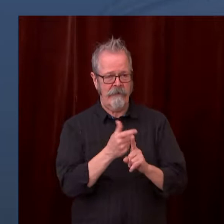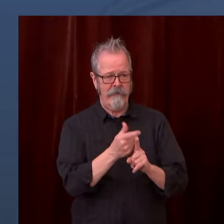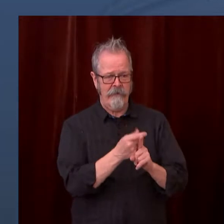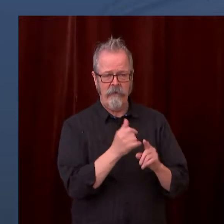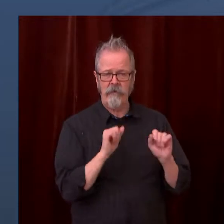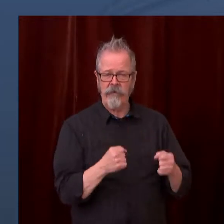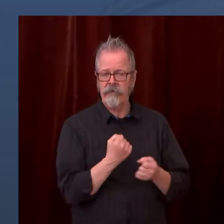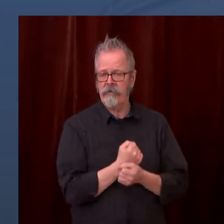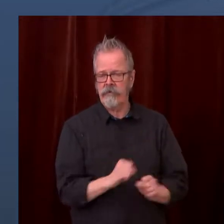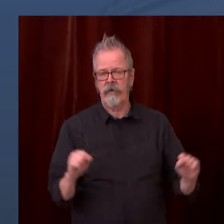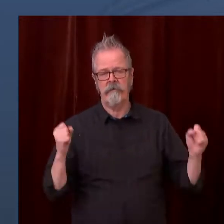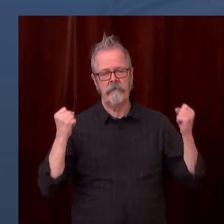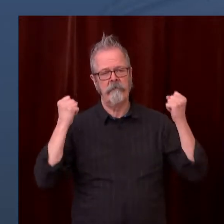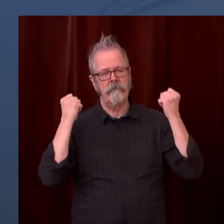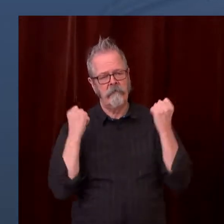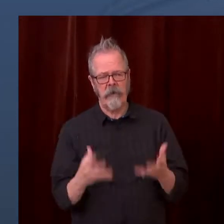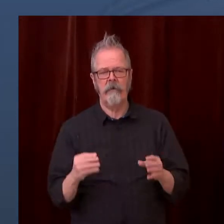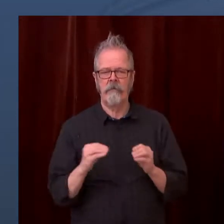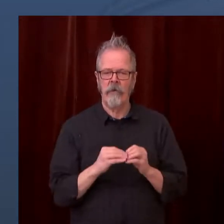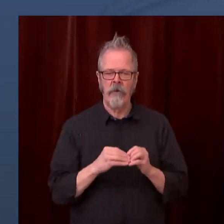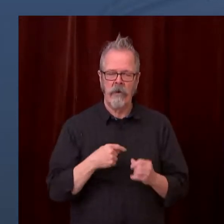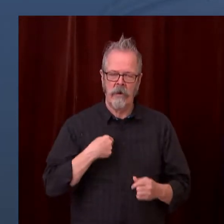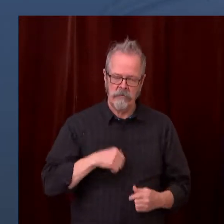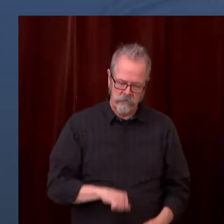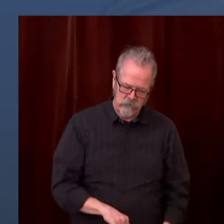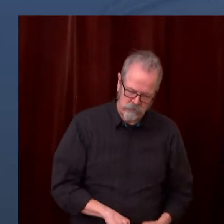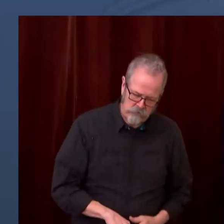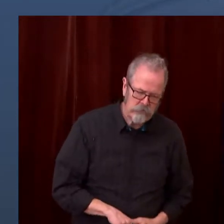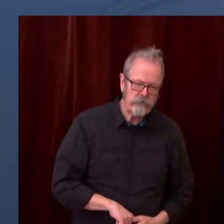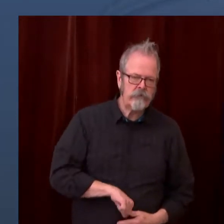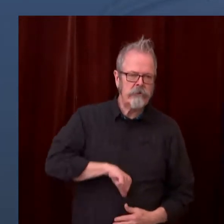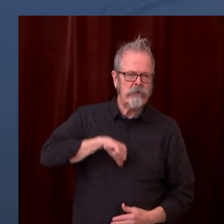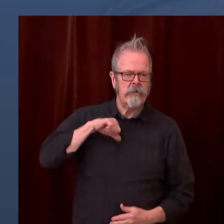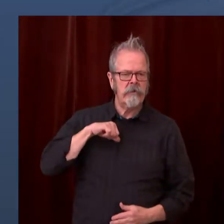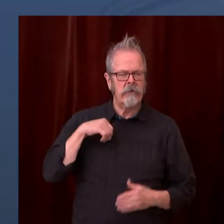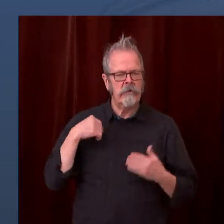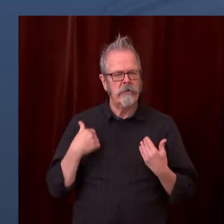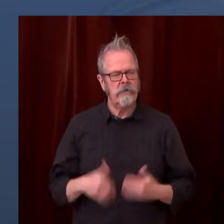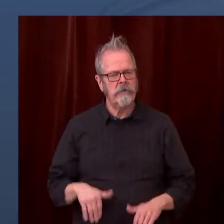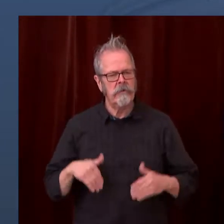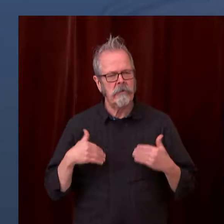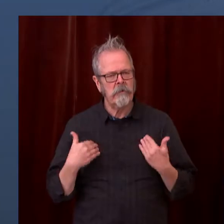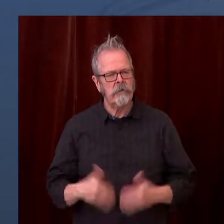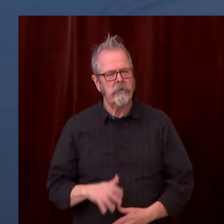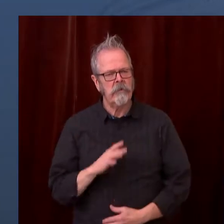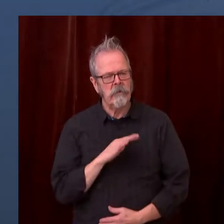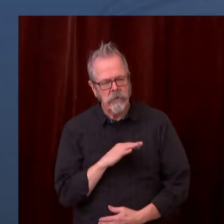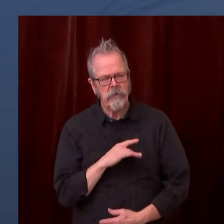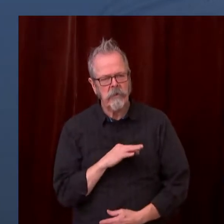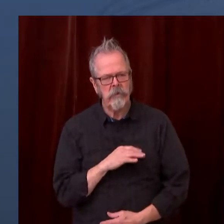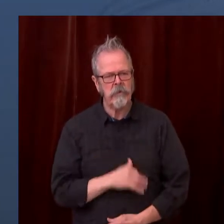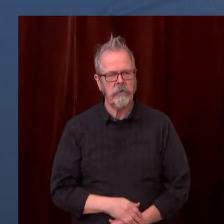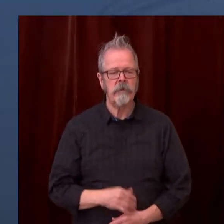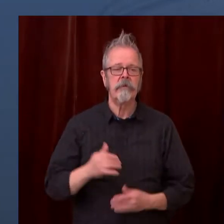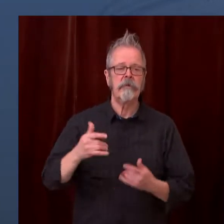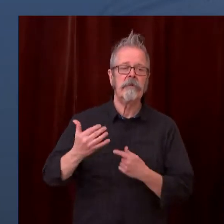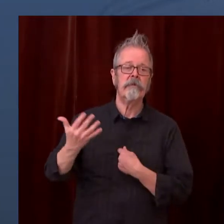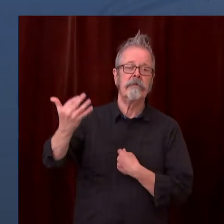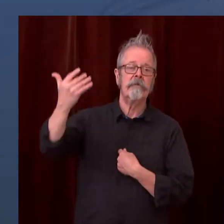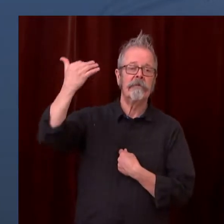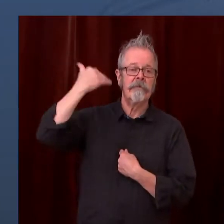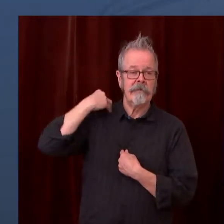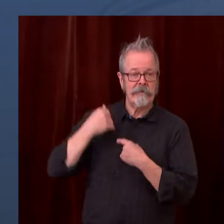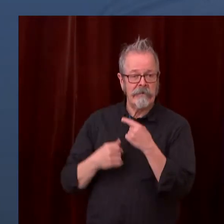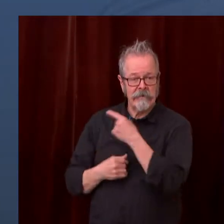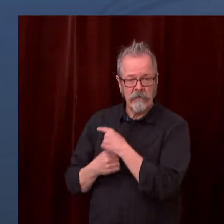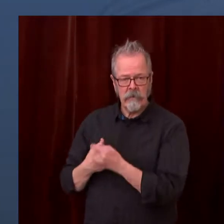for what we've done. Now, I wish I could tell you that's totally true, because I didn't know all those things. But I did have confidence in our state. And that's